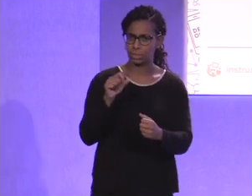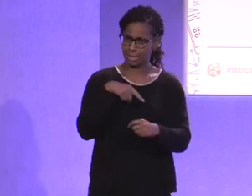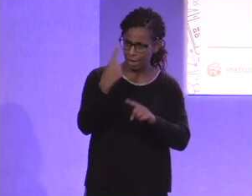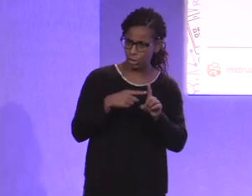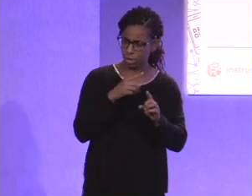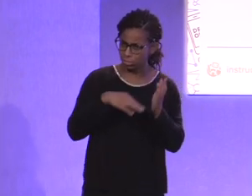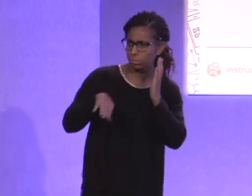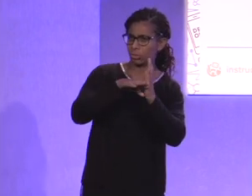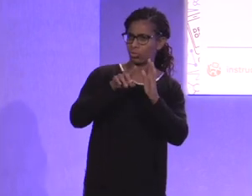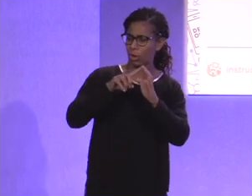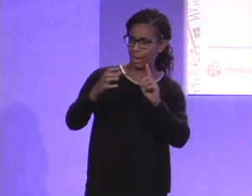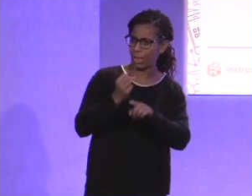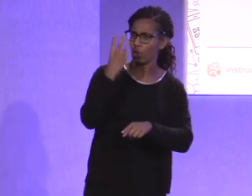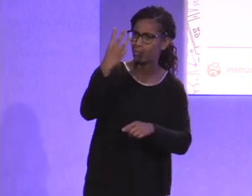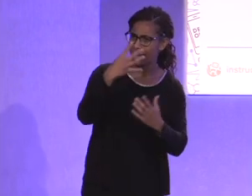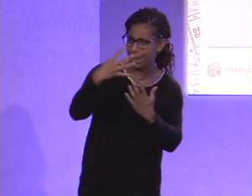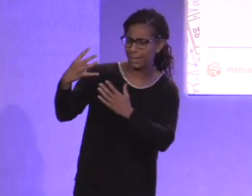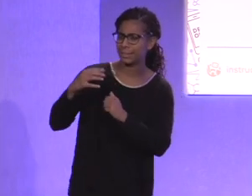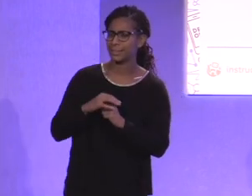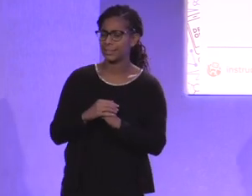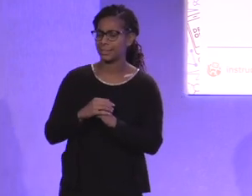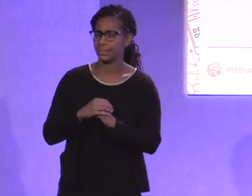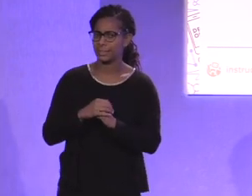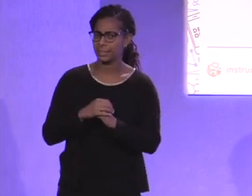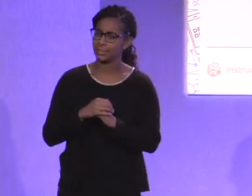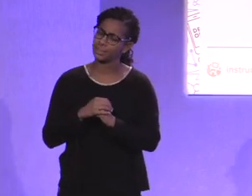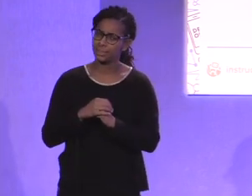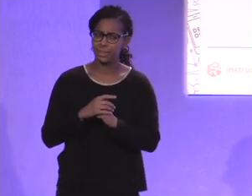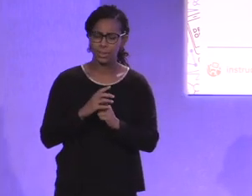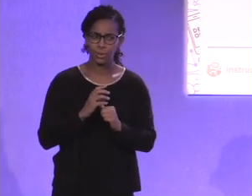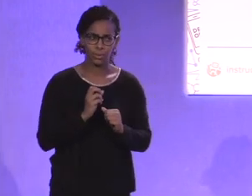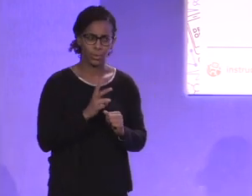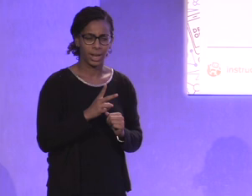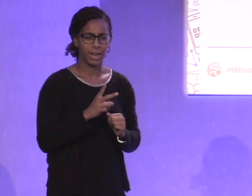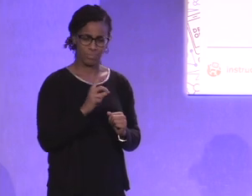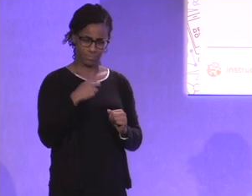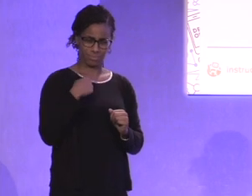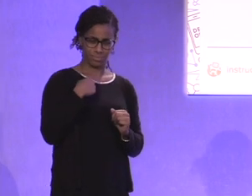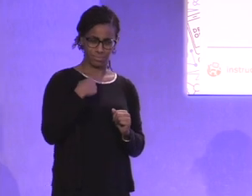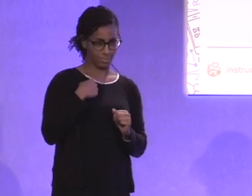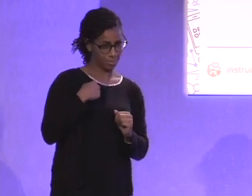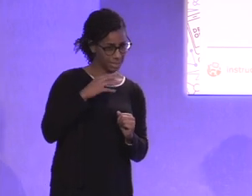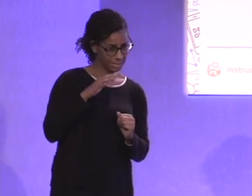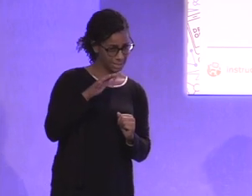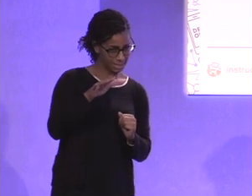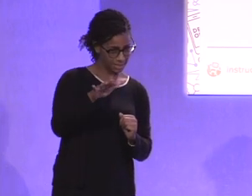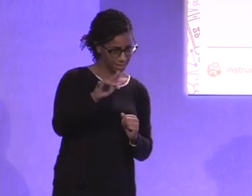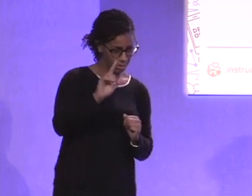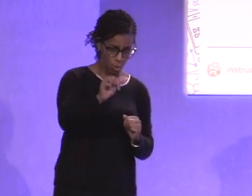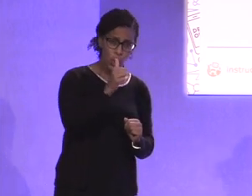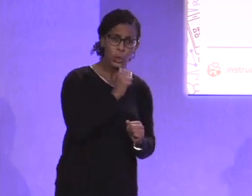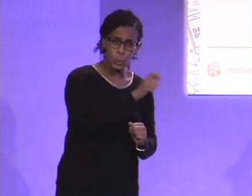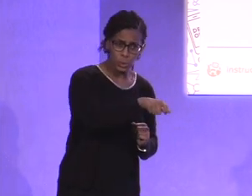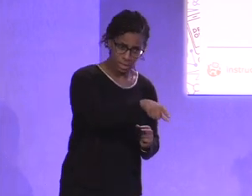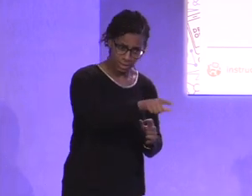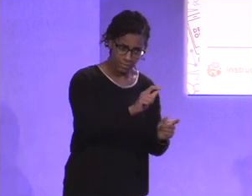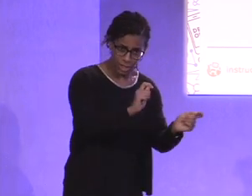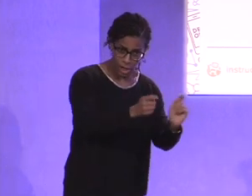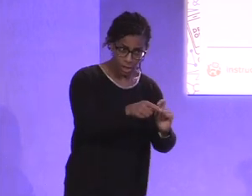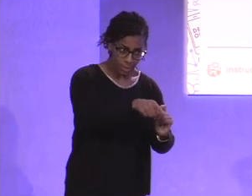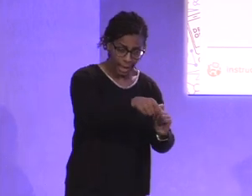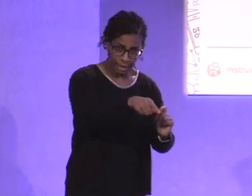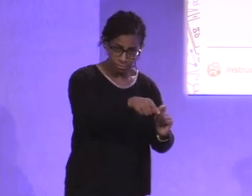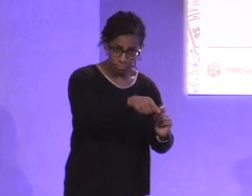And on the surface, that kind of, okay, fair enough. But then I was like, no, but have your users changed? Do your users need